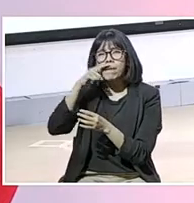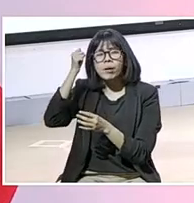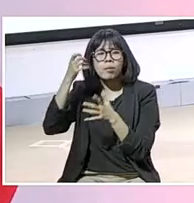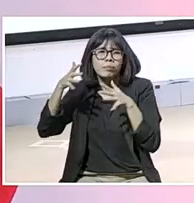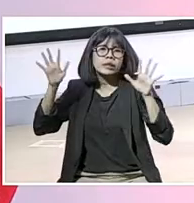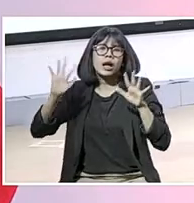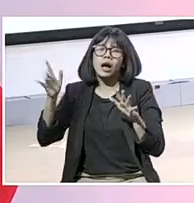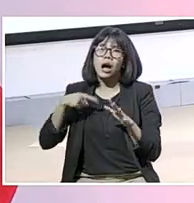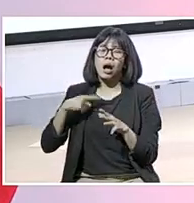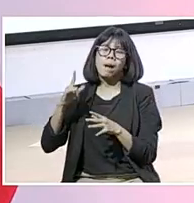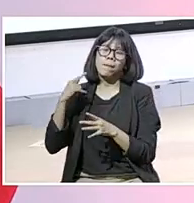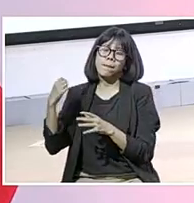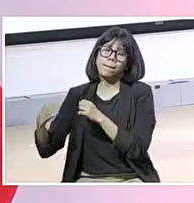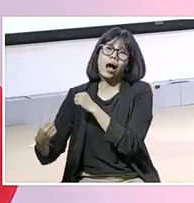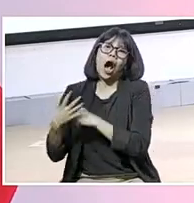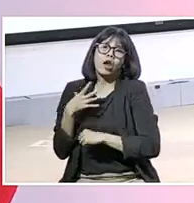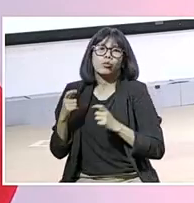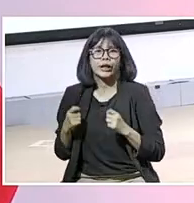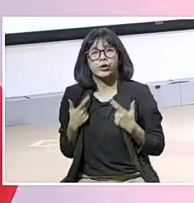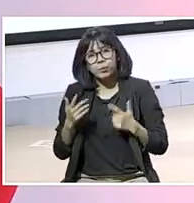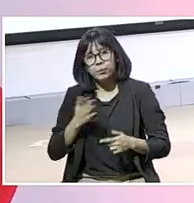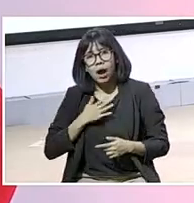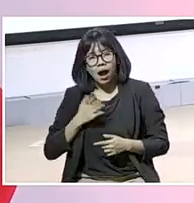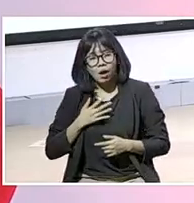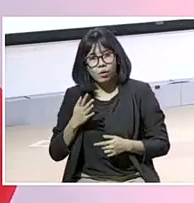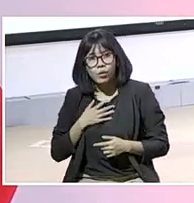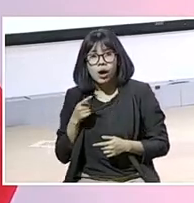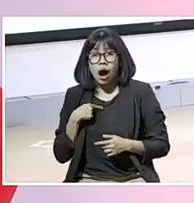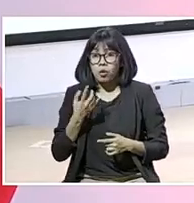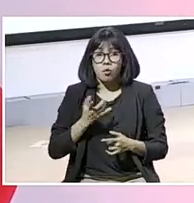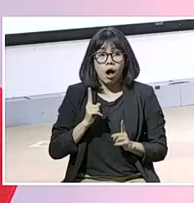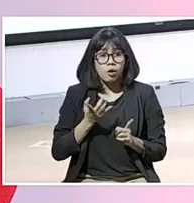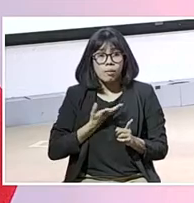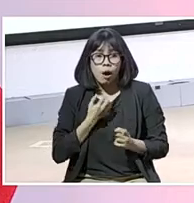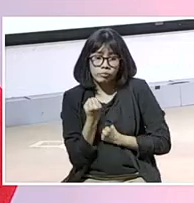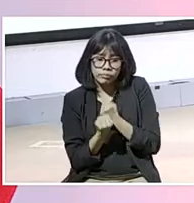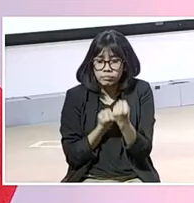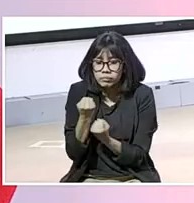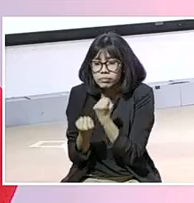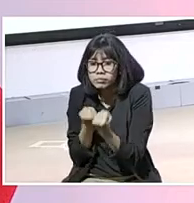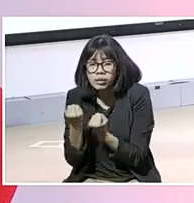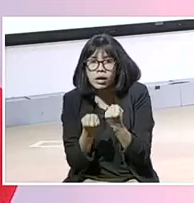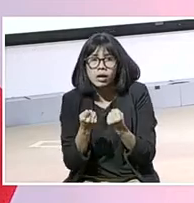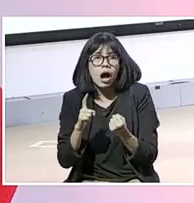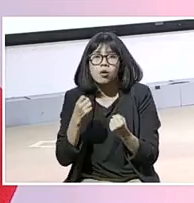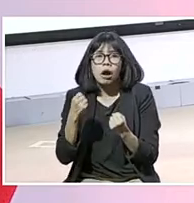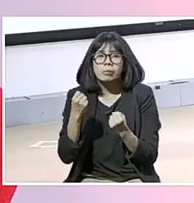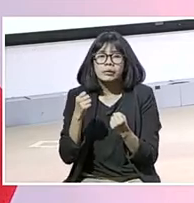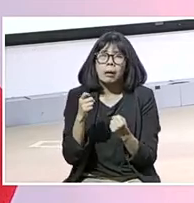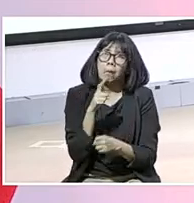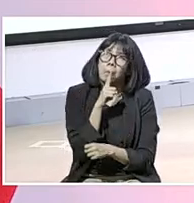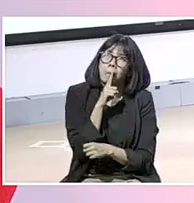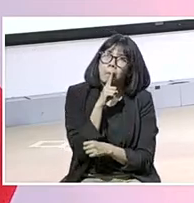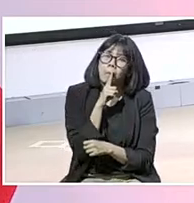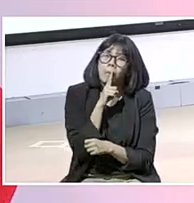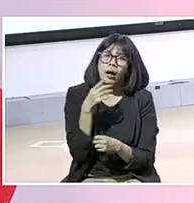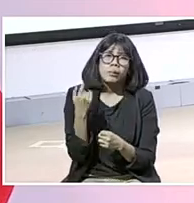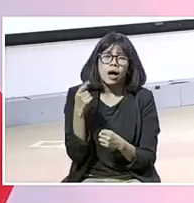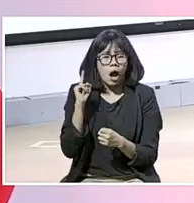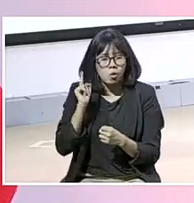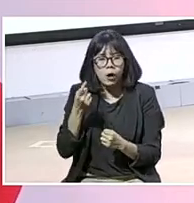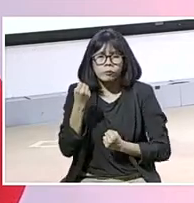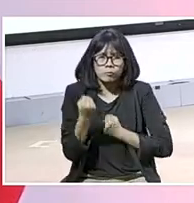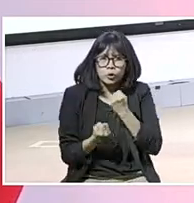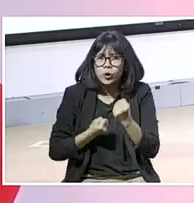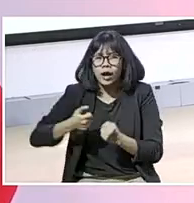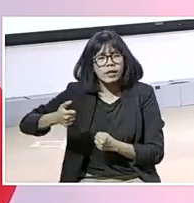influenced how I live my life. Like anything I do, I put forth so much effort. I try to be my best. Sometimes